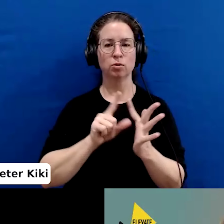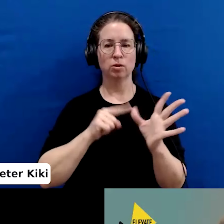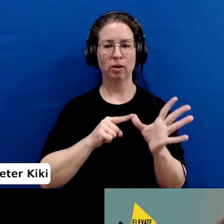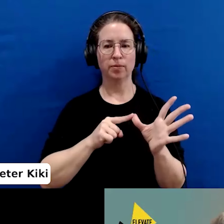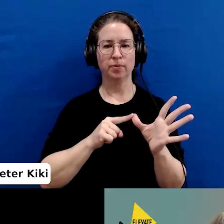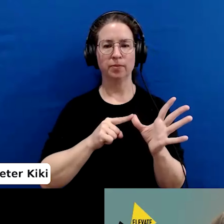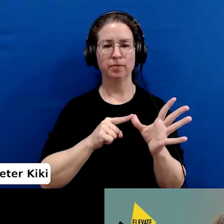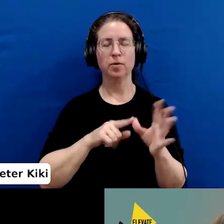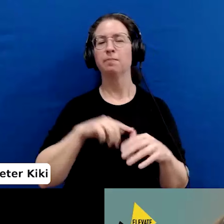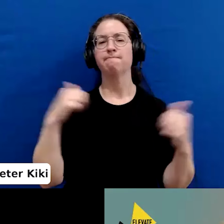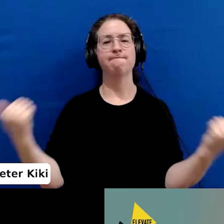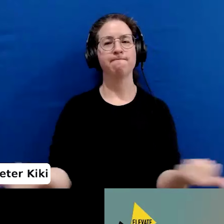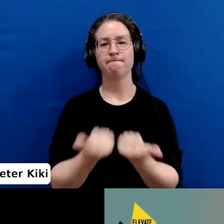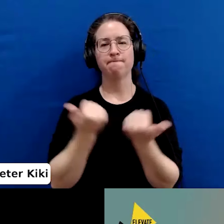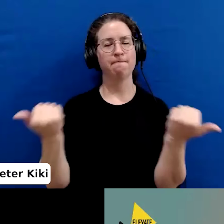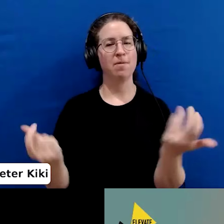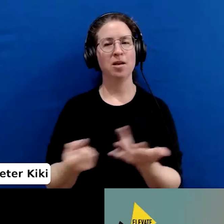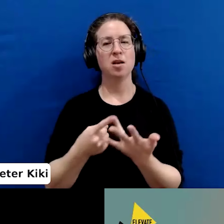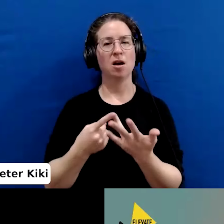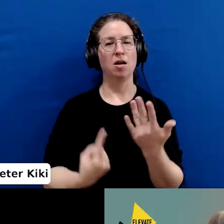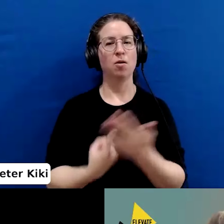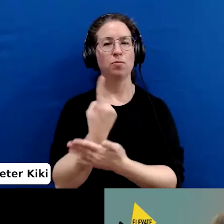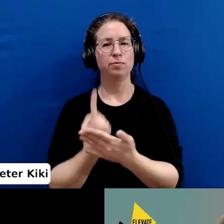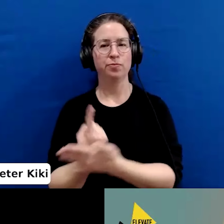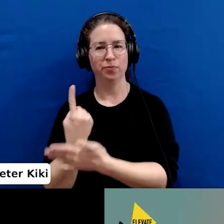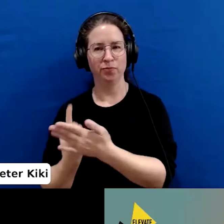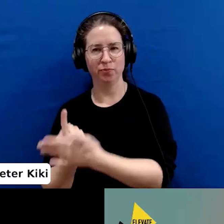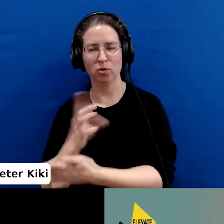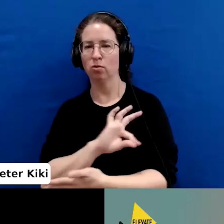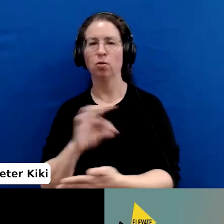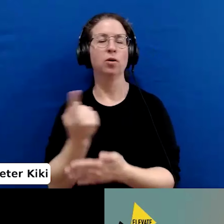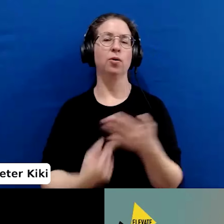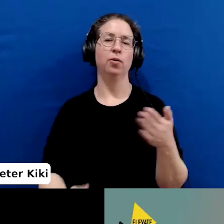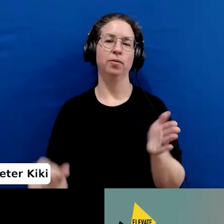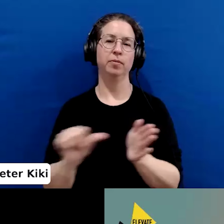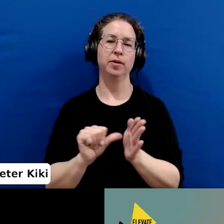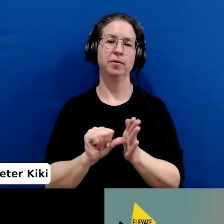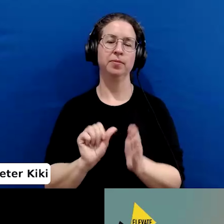there's a whole bunch of other opportunities beyond the financial scholarship.